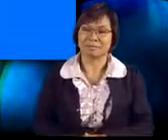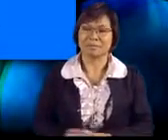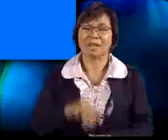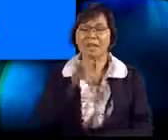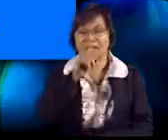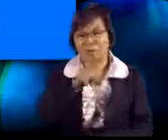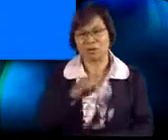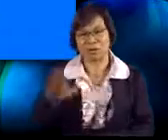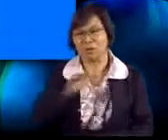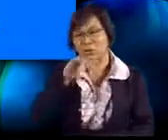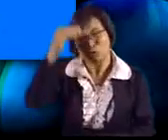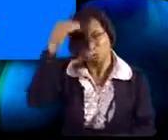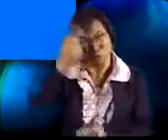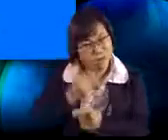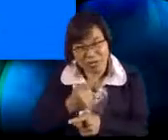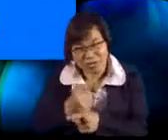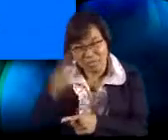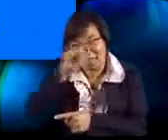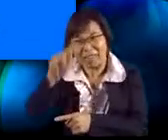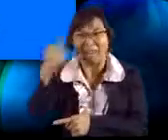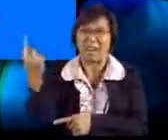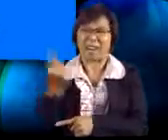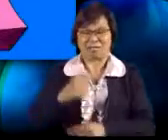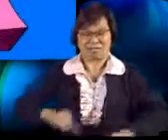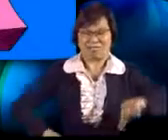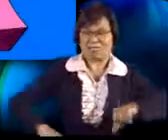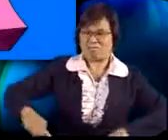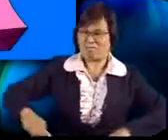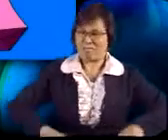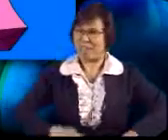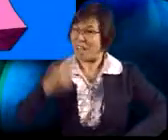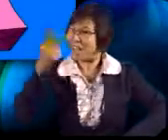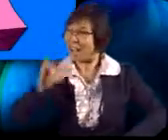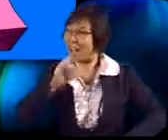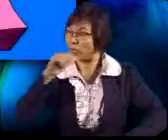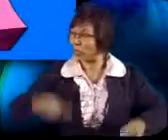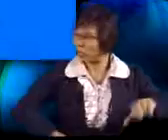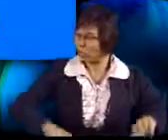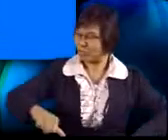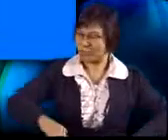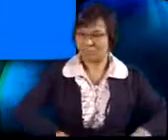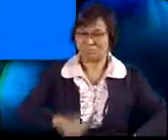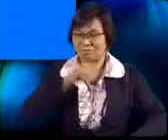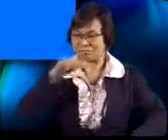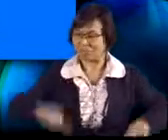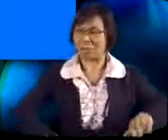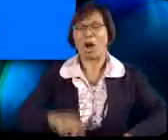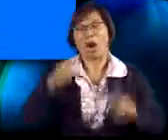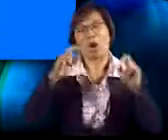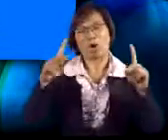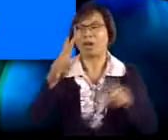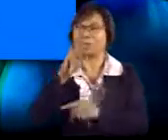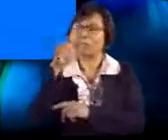Actually, you don't know, right? Always like to show off. Hey, I'm not showing off. It's okay,